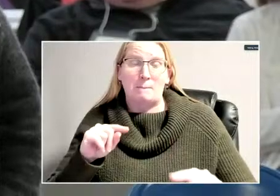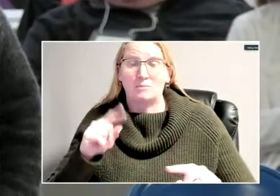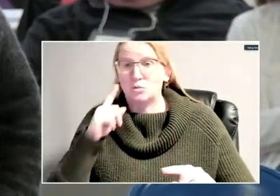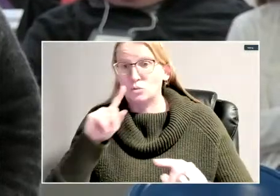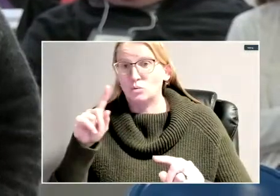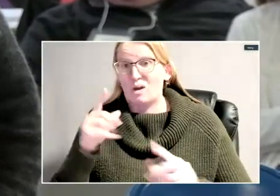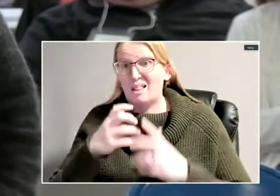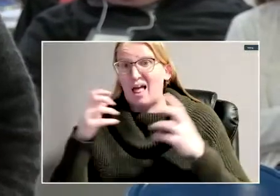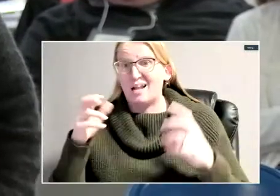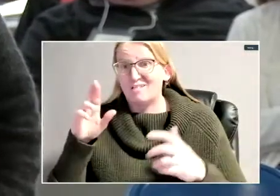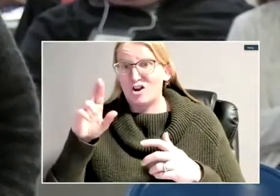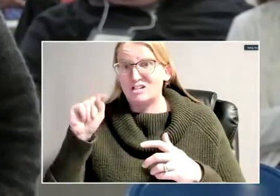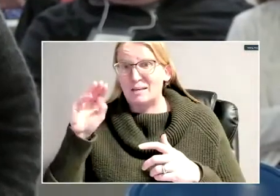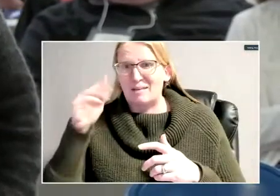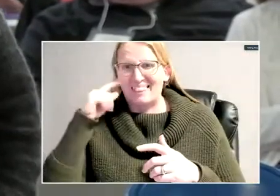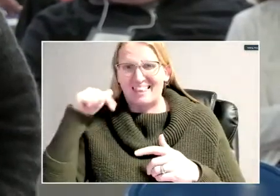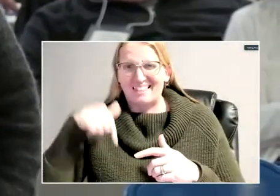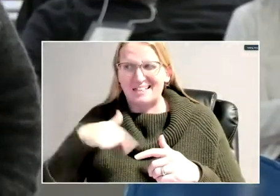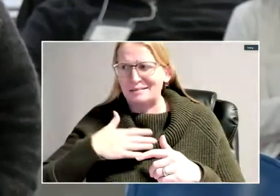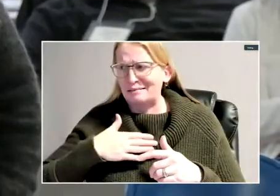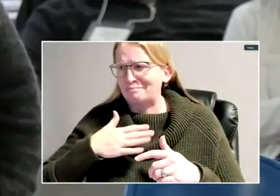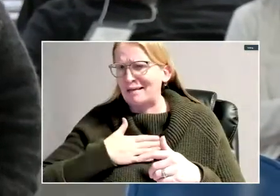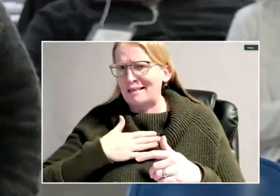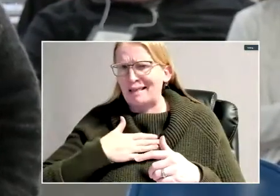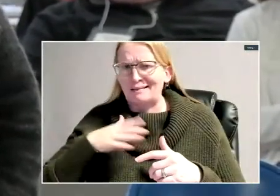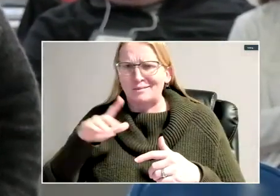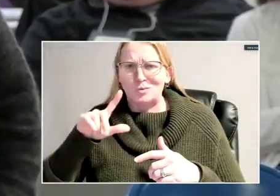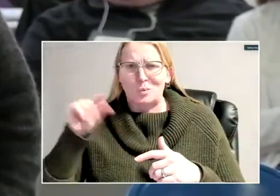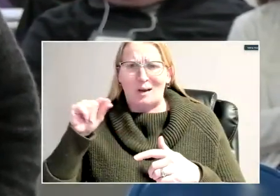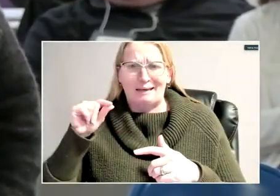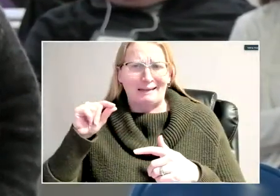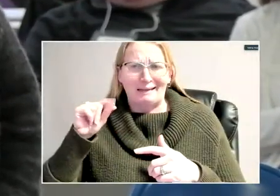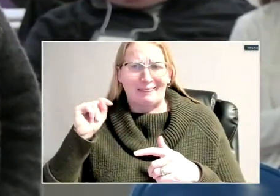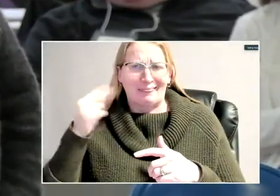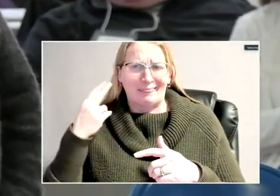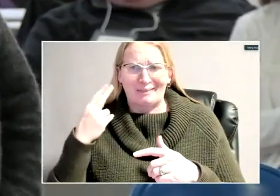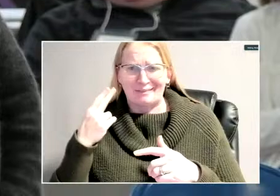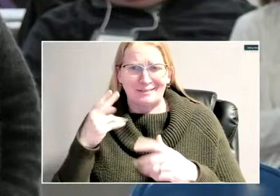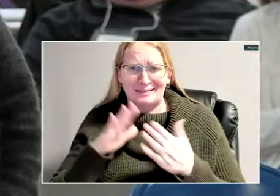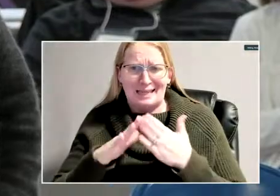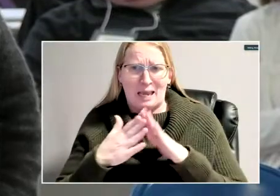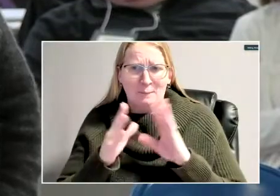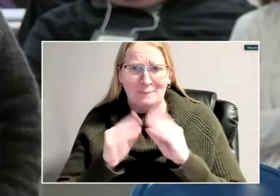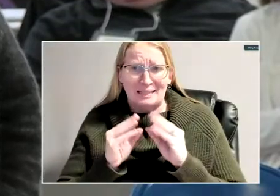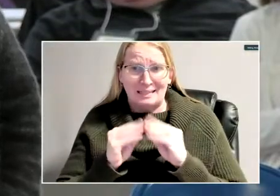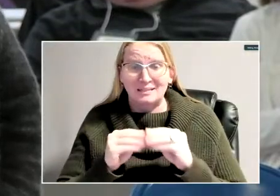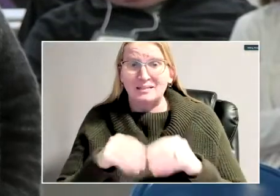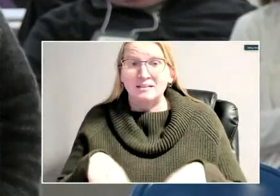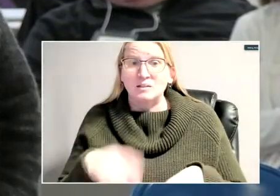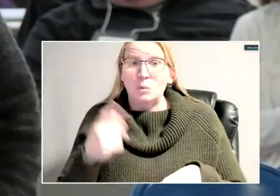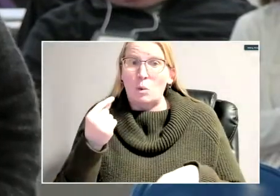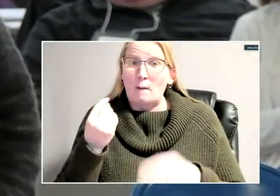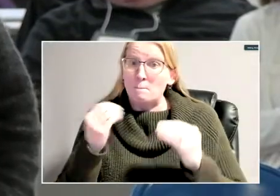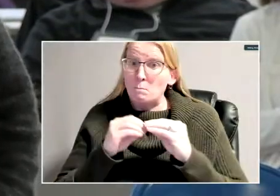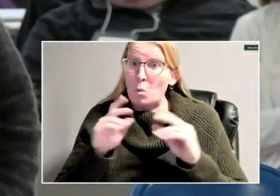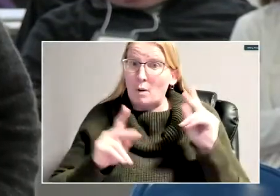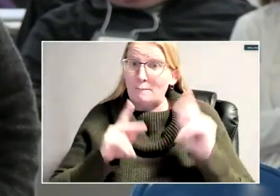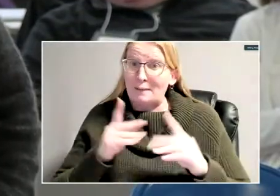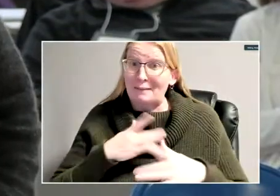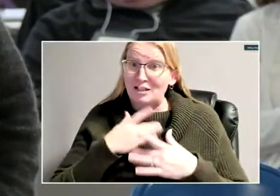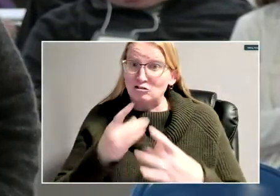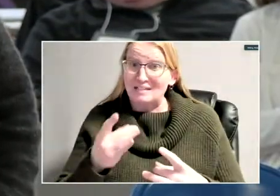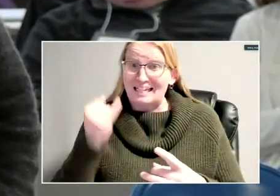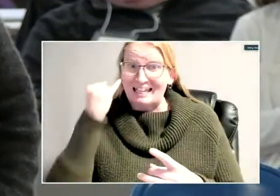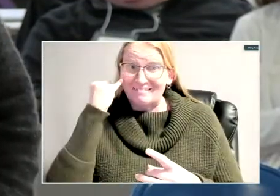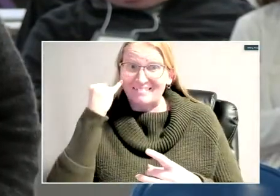town meeting and you know what would make more people interested in this if they were maybe three hours